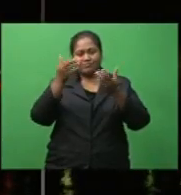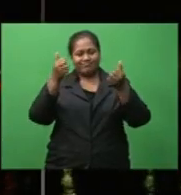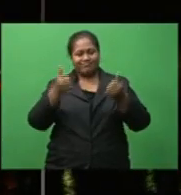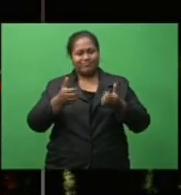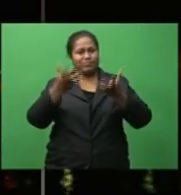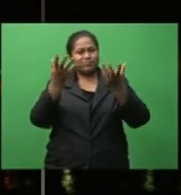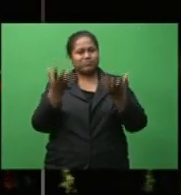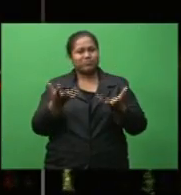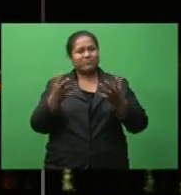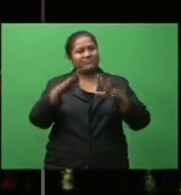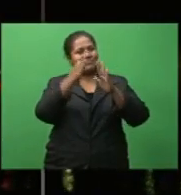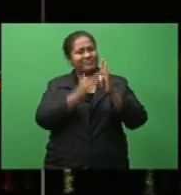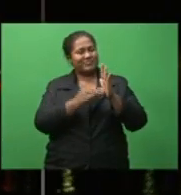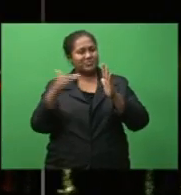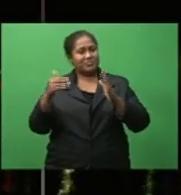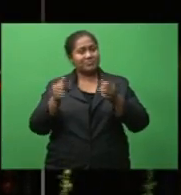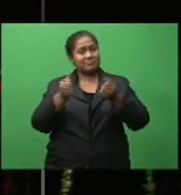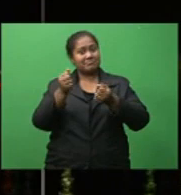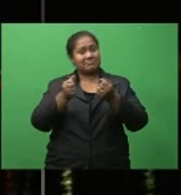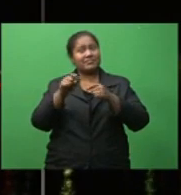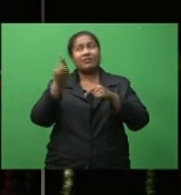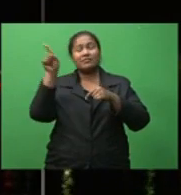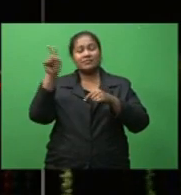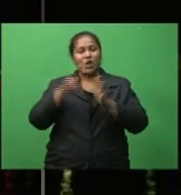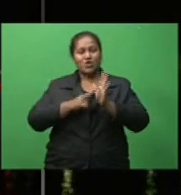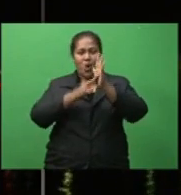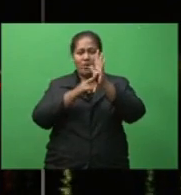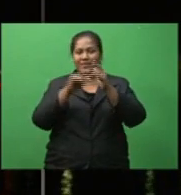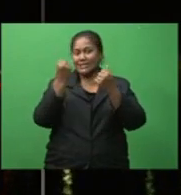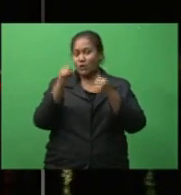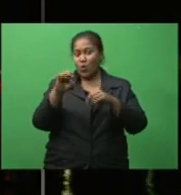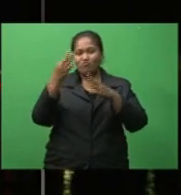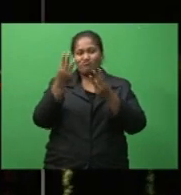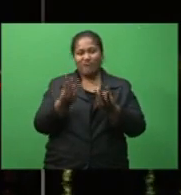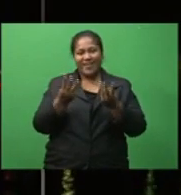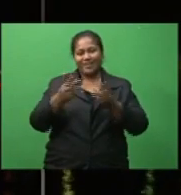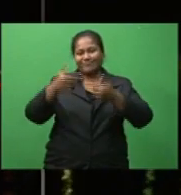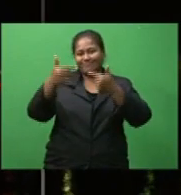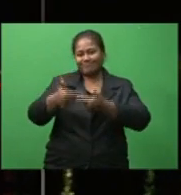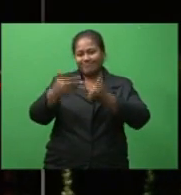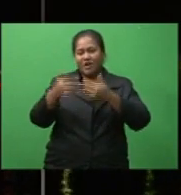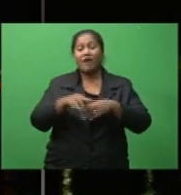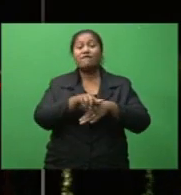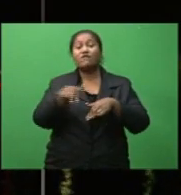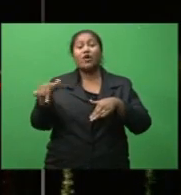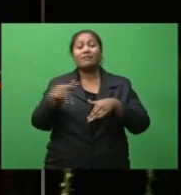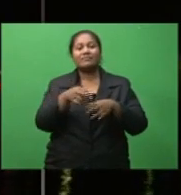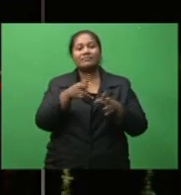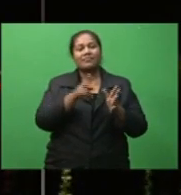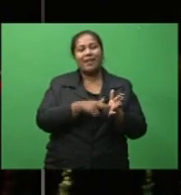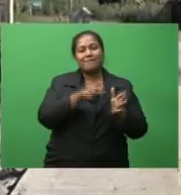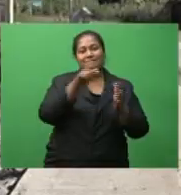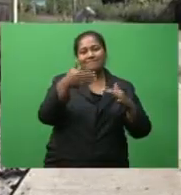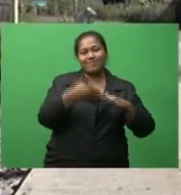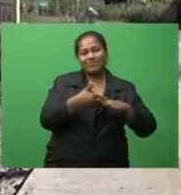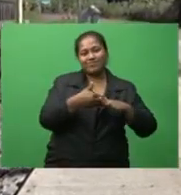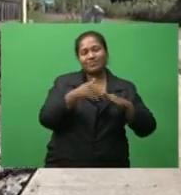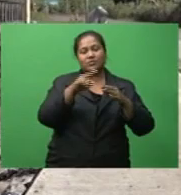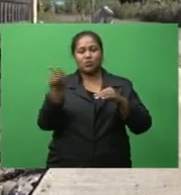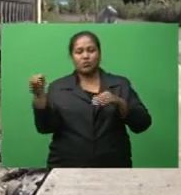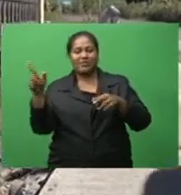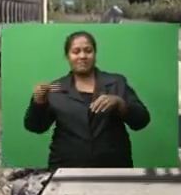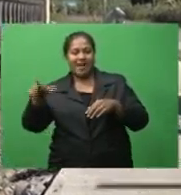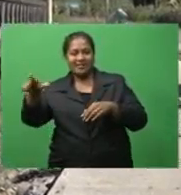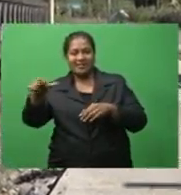and operators in the Northern Division. There will be no weight restrictions on the bridges from Mombasa to Nambawalu. The Fiji